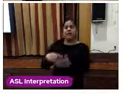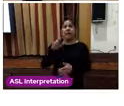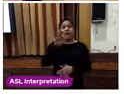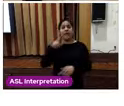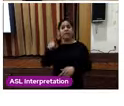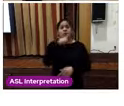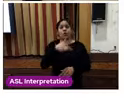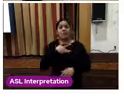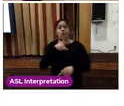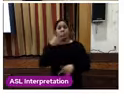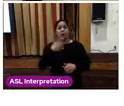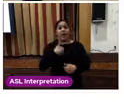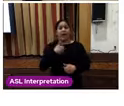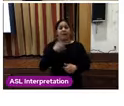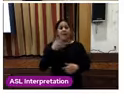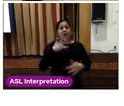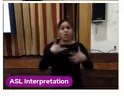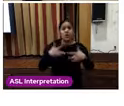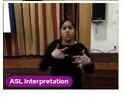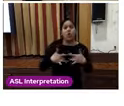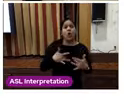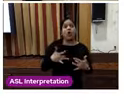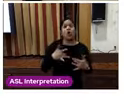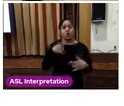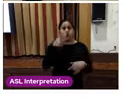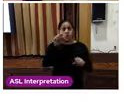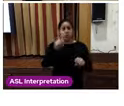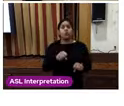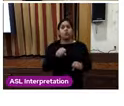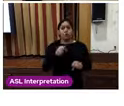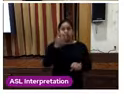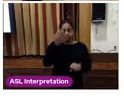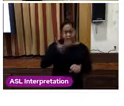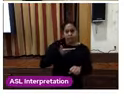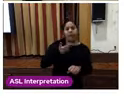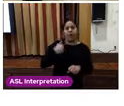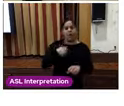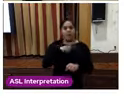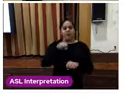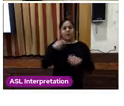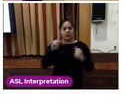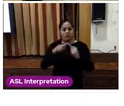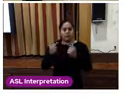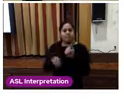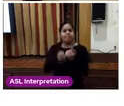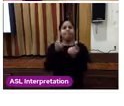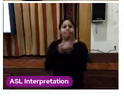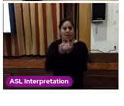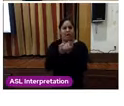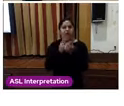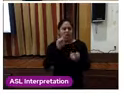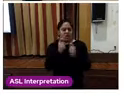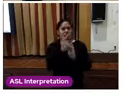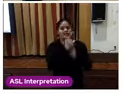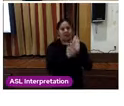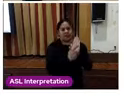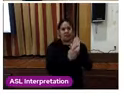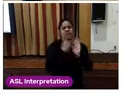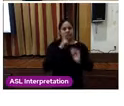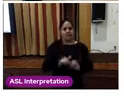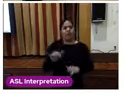to this committee, we have a little bit of a boosted ability to advocate for investigations, legislation, and so on. So that's just an FYI for you